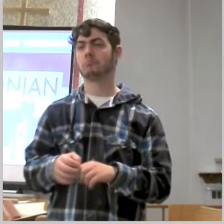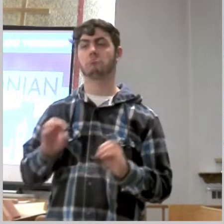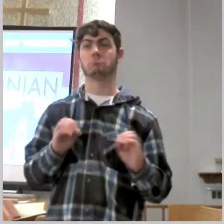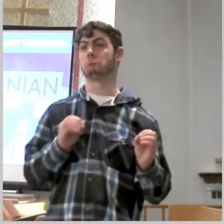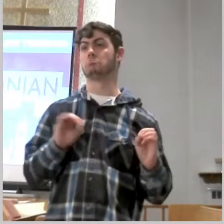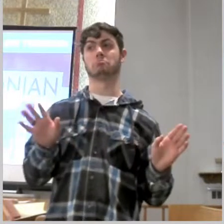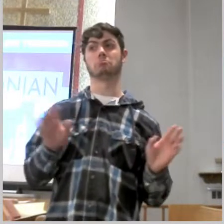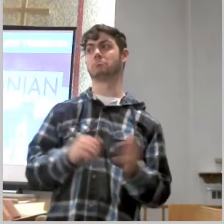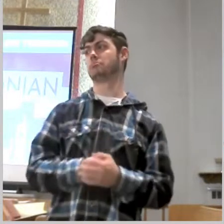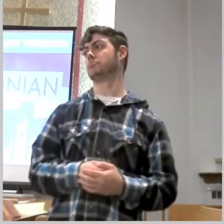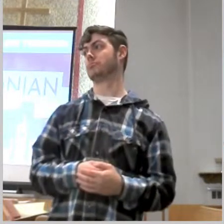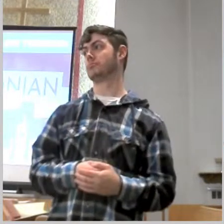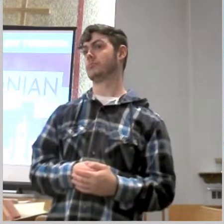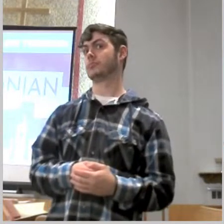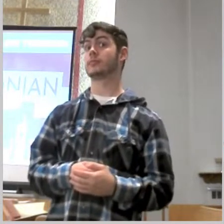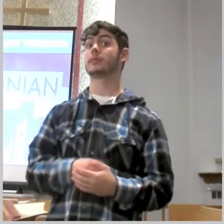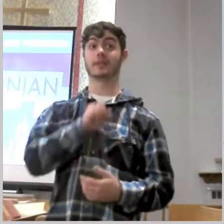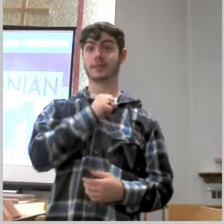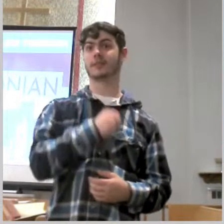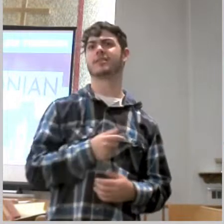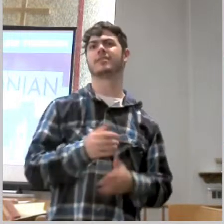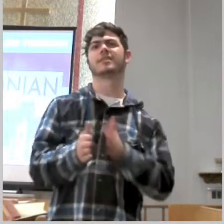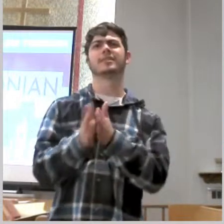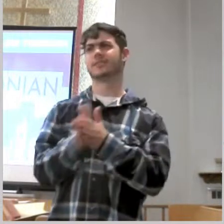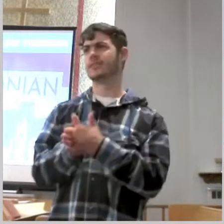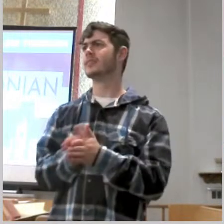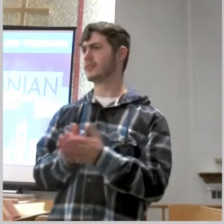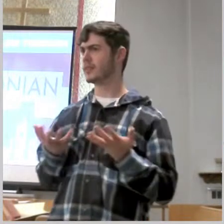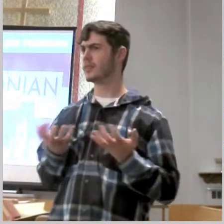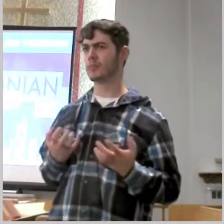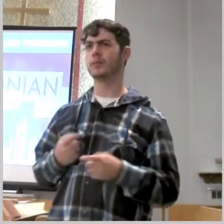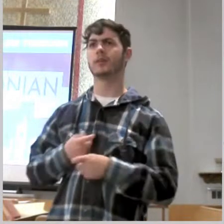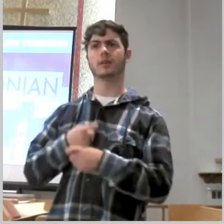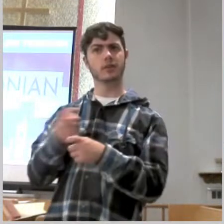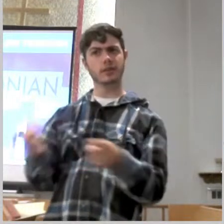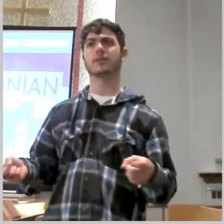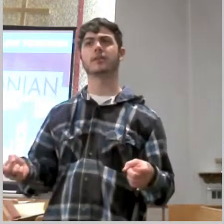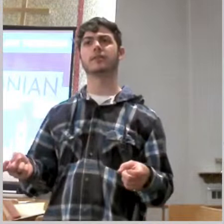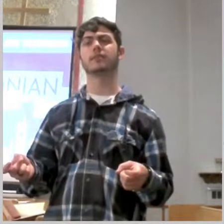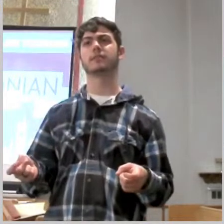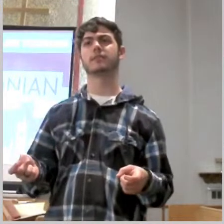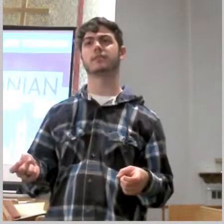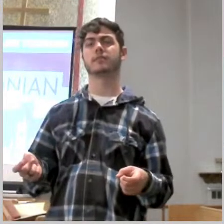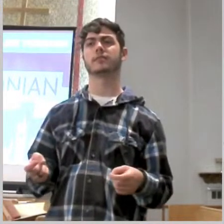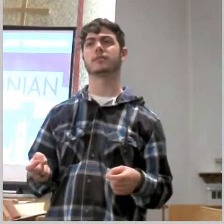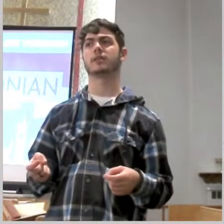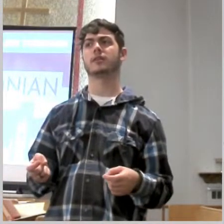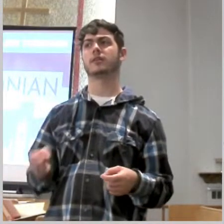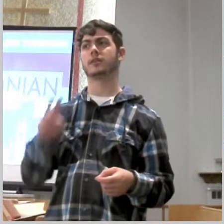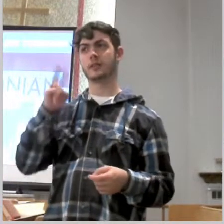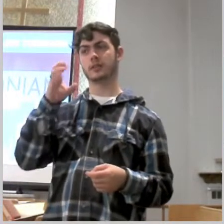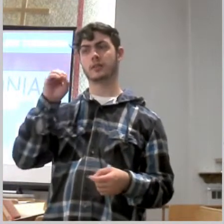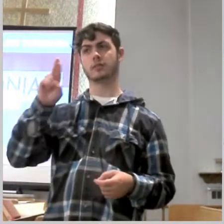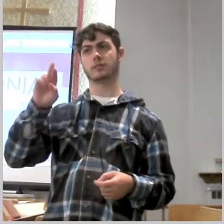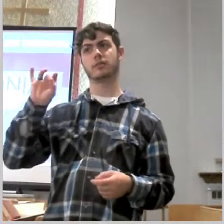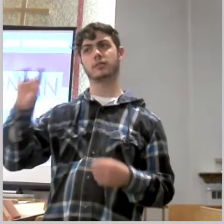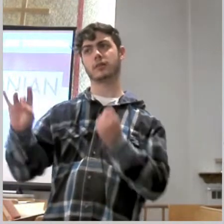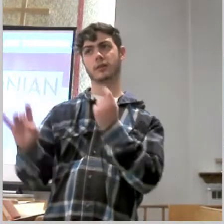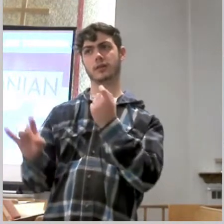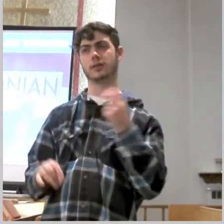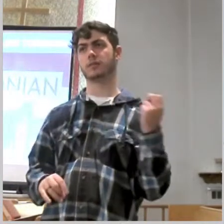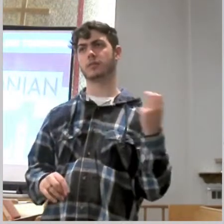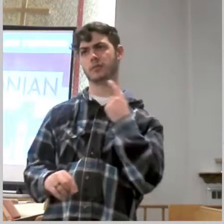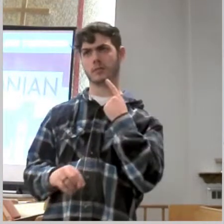The Corinthians had demonstrated eagerness to provide. We read about that in 2 Corinthians 8, 11 through 12. They were eager